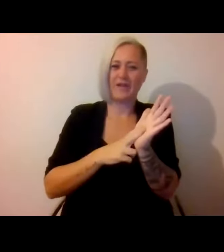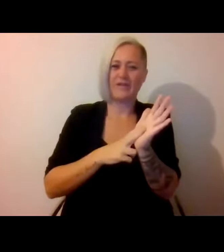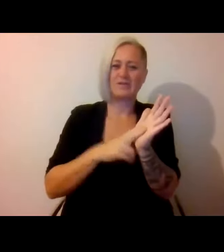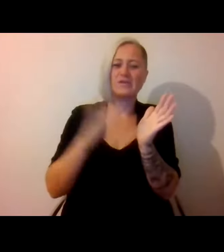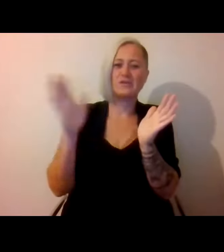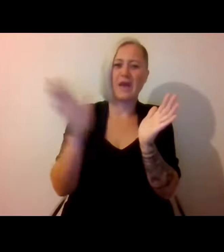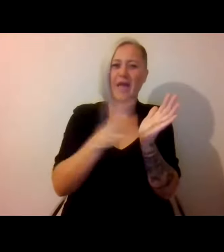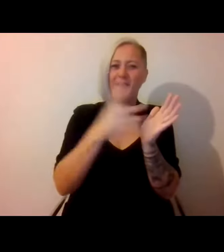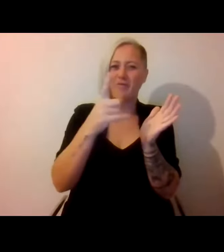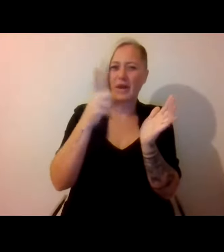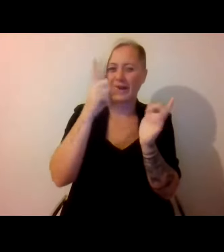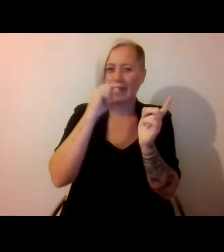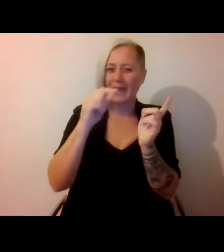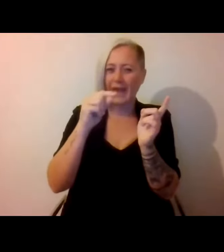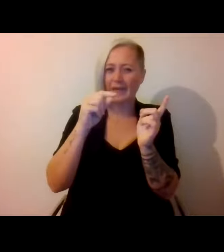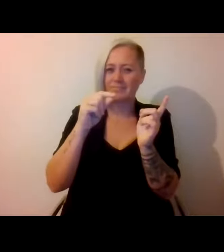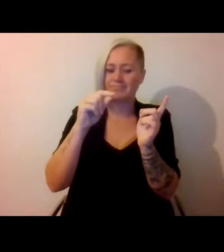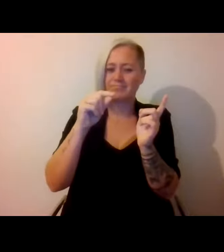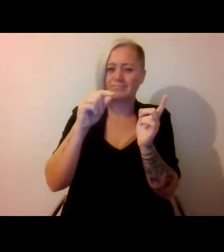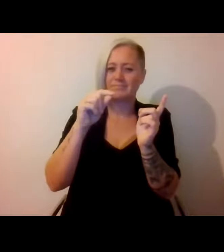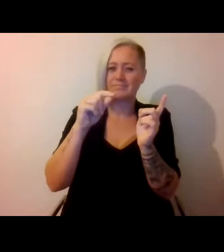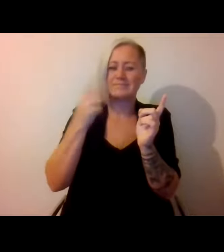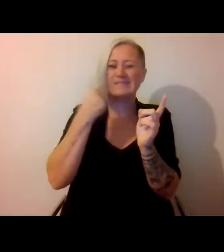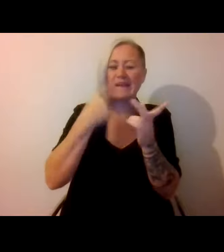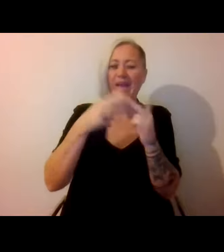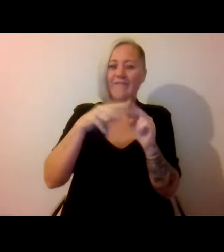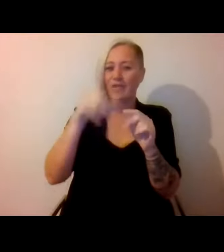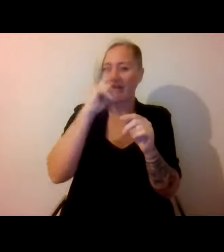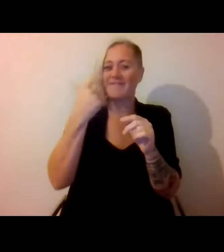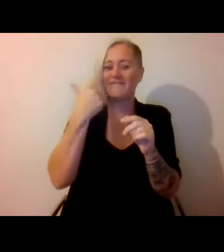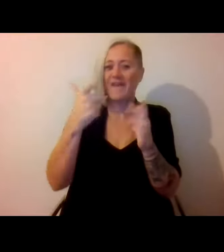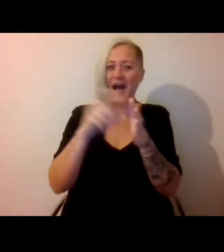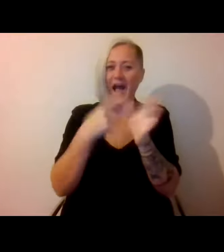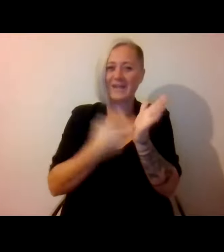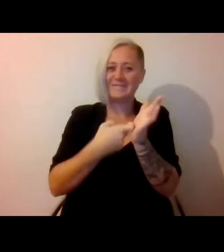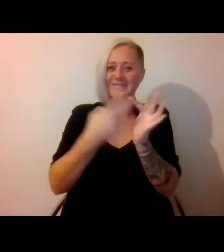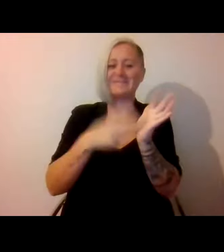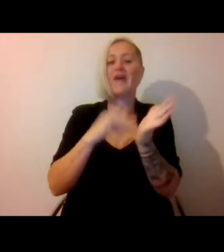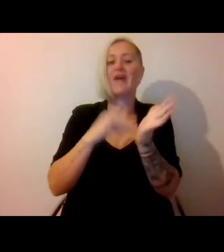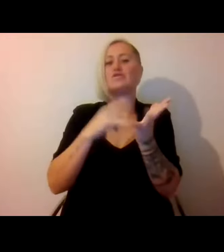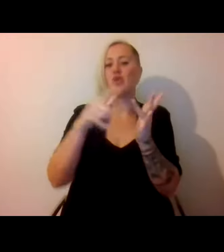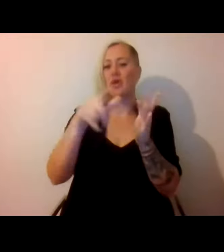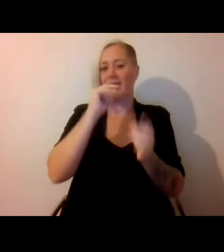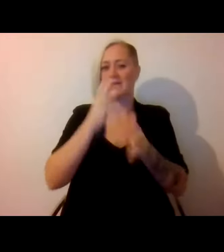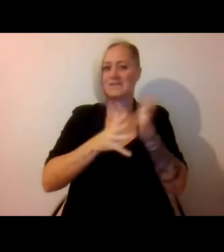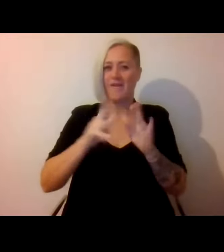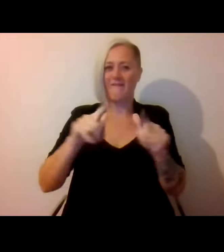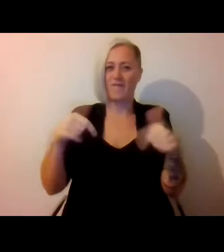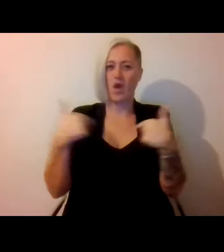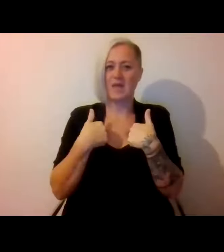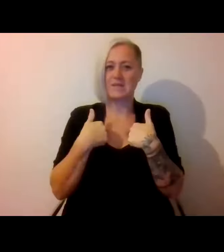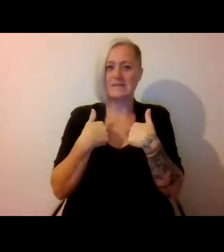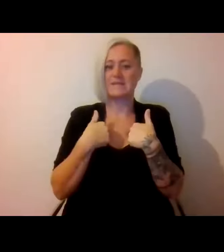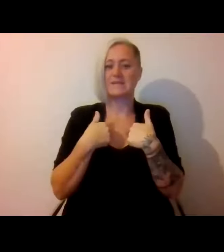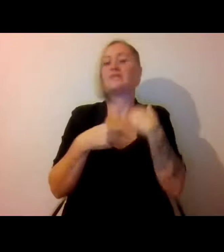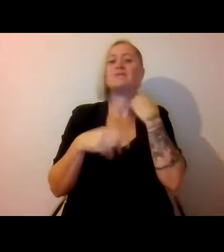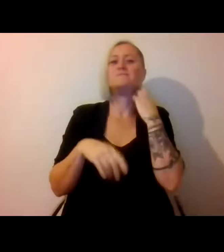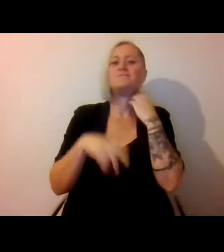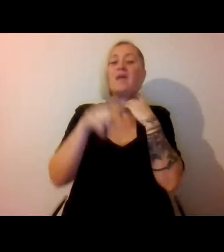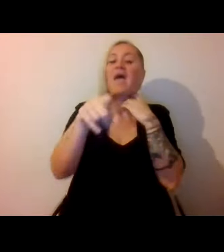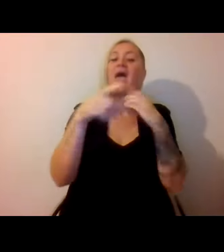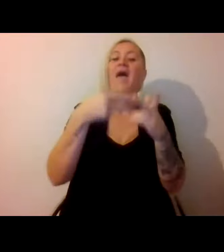can find him so that he can sign for us how he would say that sentence in